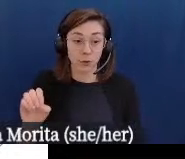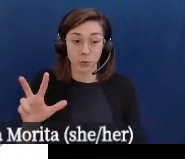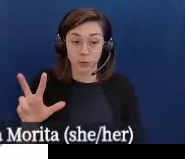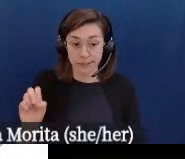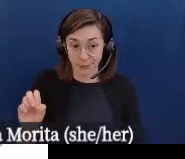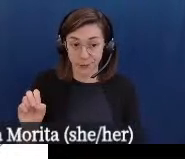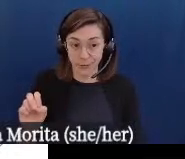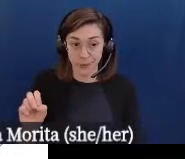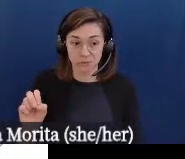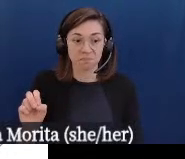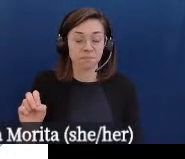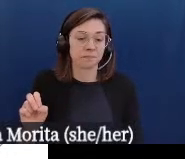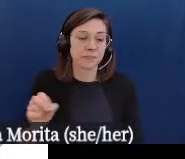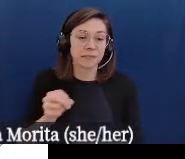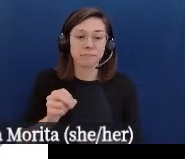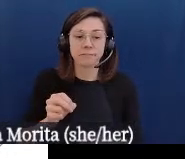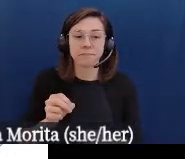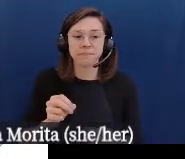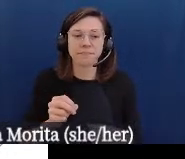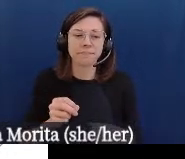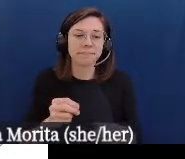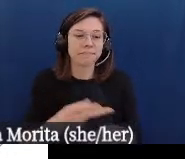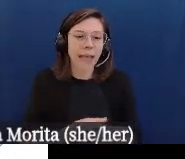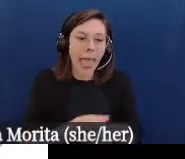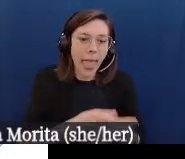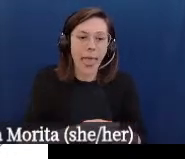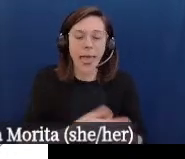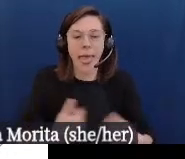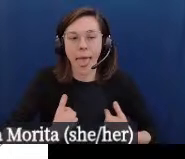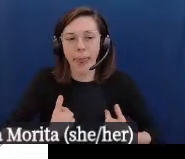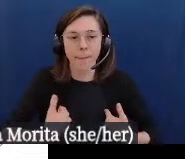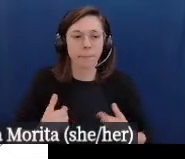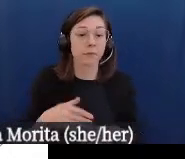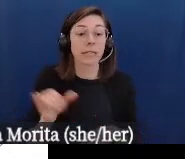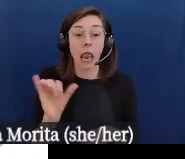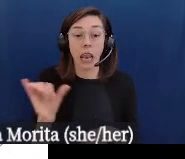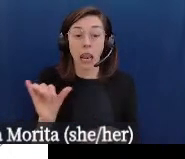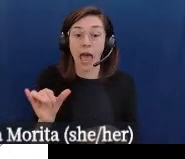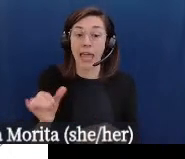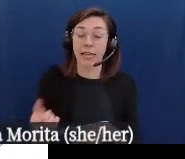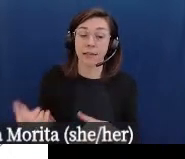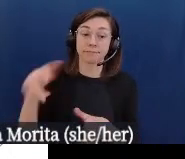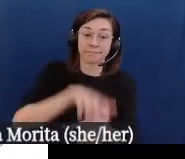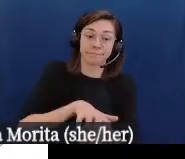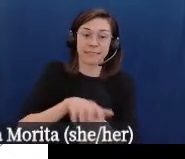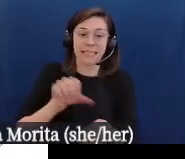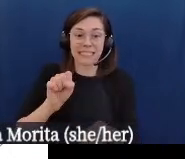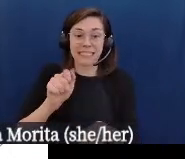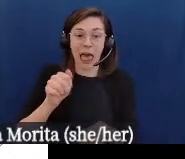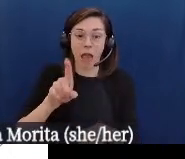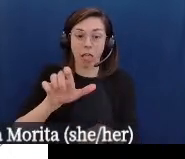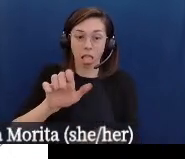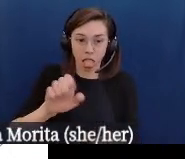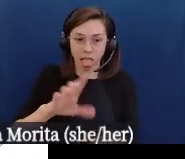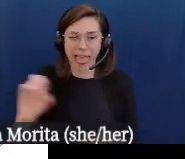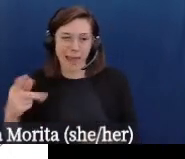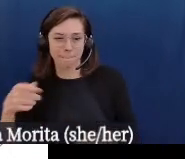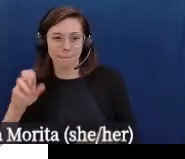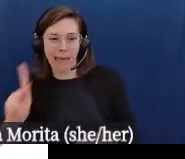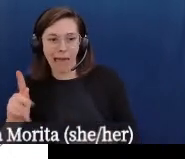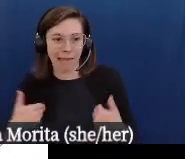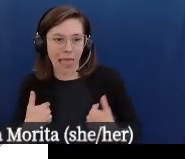736.010.0030, domestic animals, including saddle and pack animals. Number 1, violations to this rule are a Class